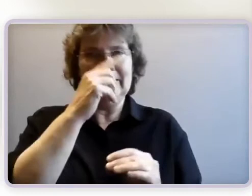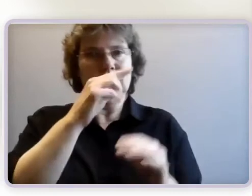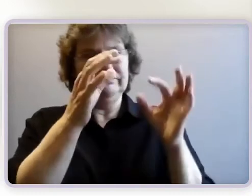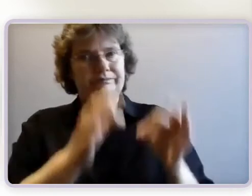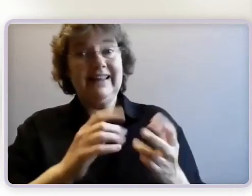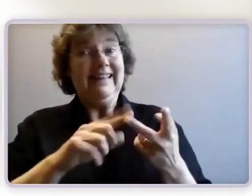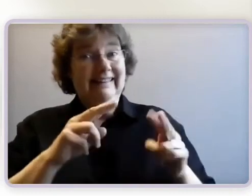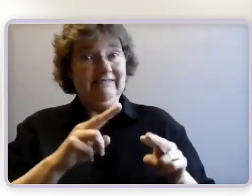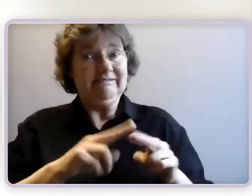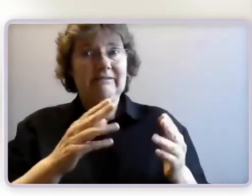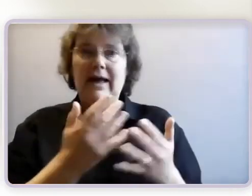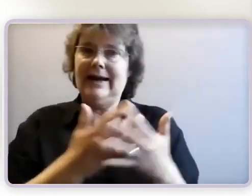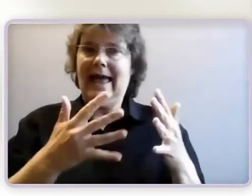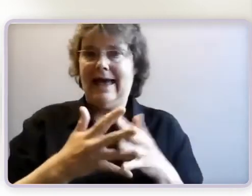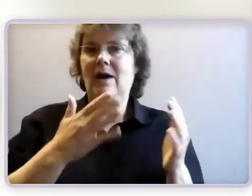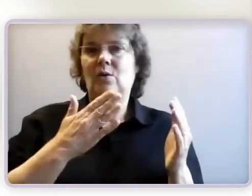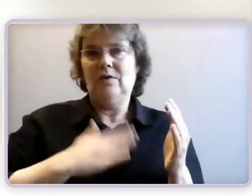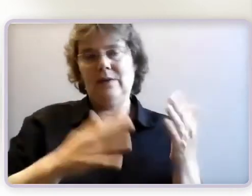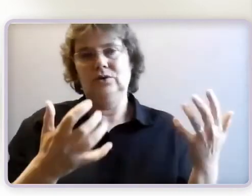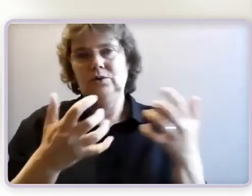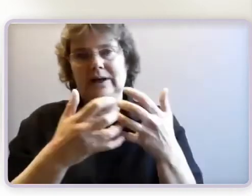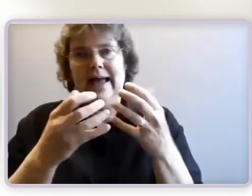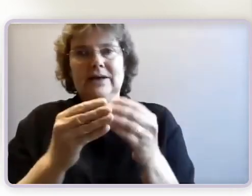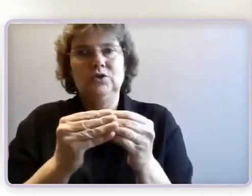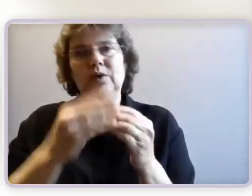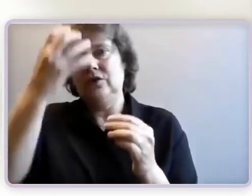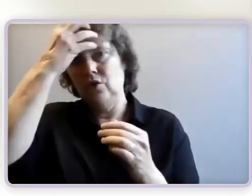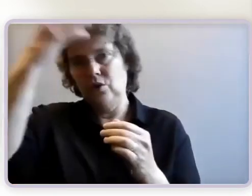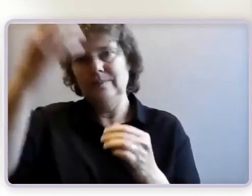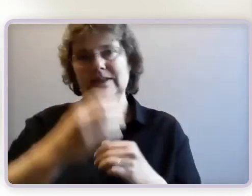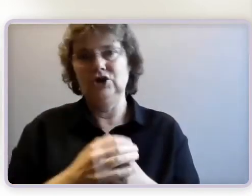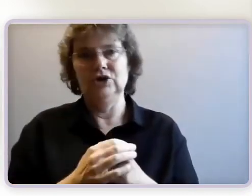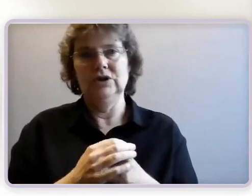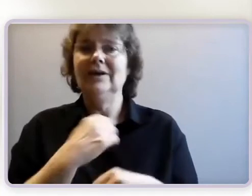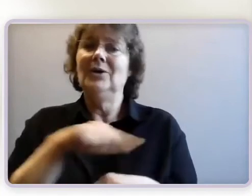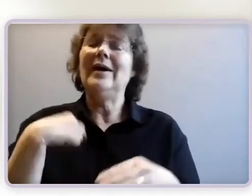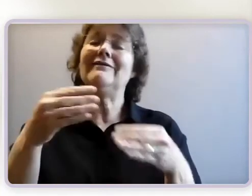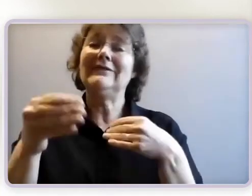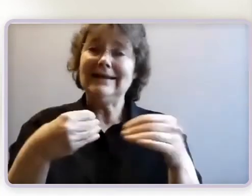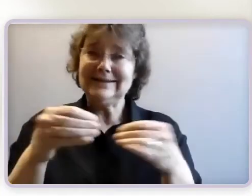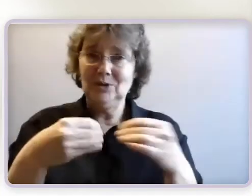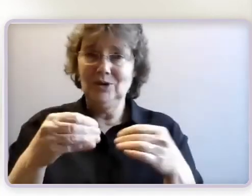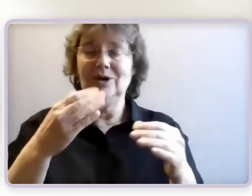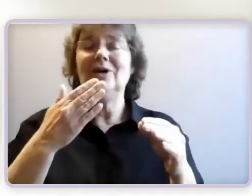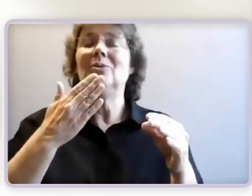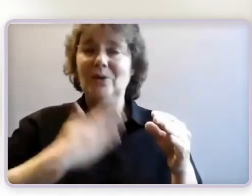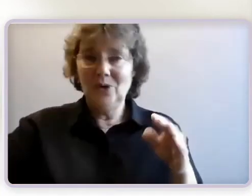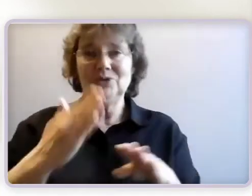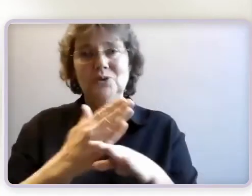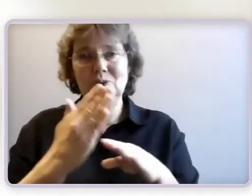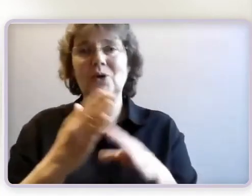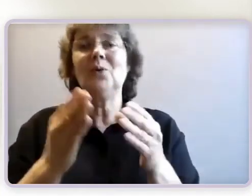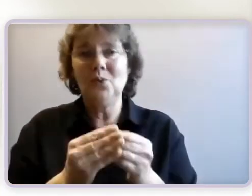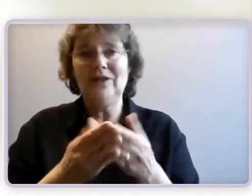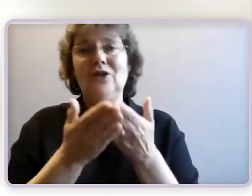We are flexible and we want to work with you, and we'd really like to be able to travel. Even